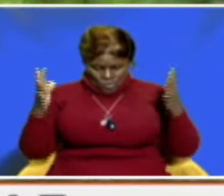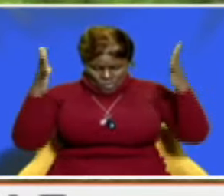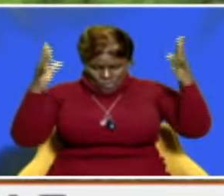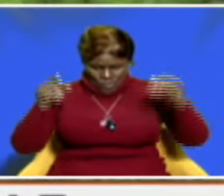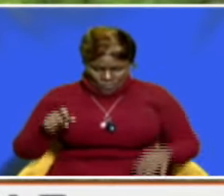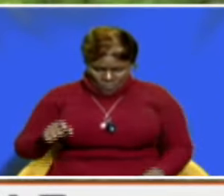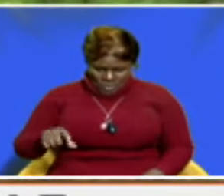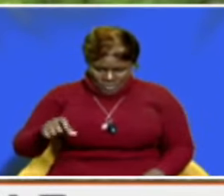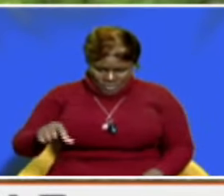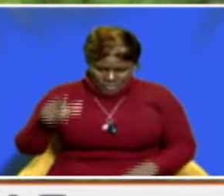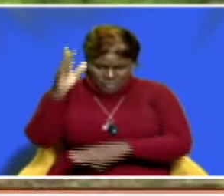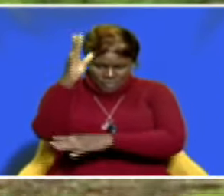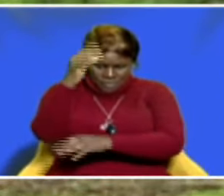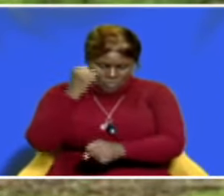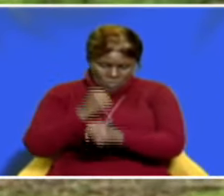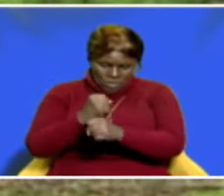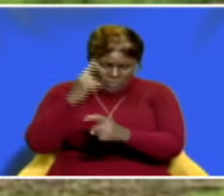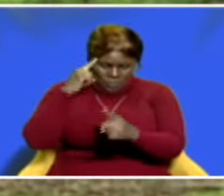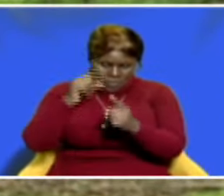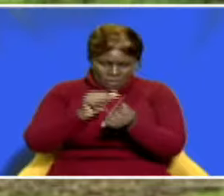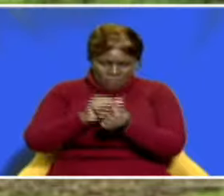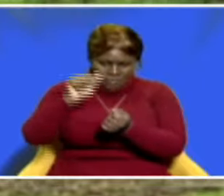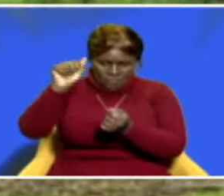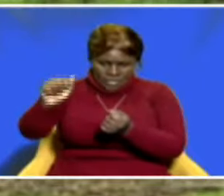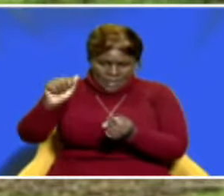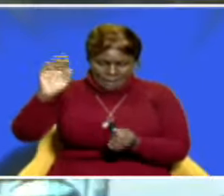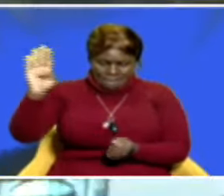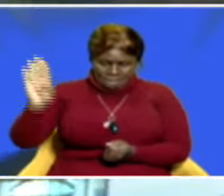of planting trees as we work towards the 15 billion.